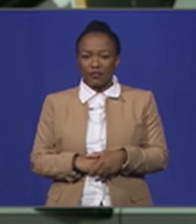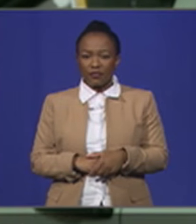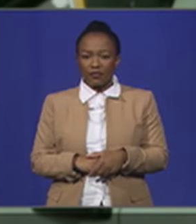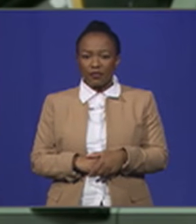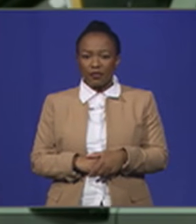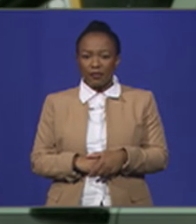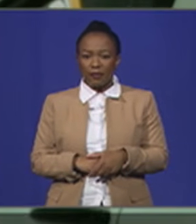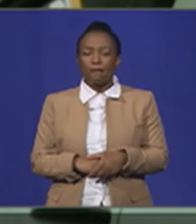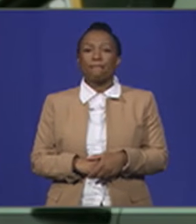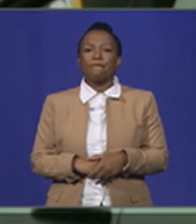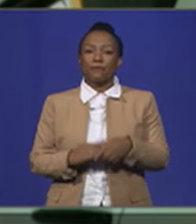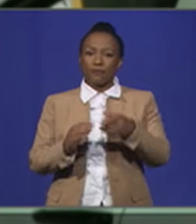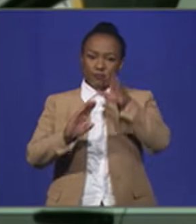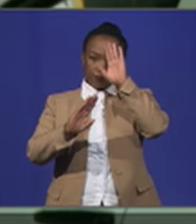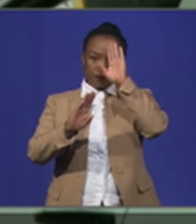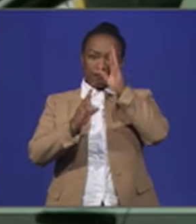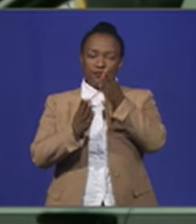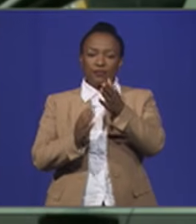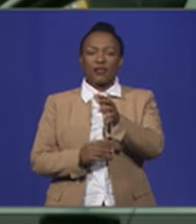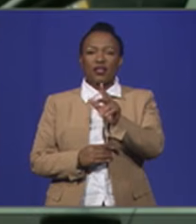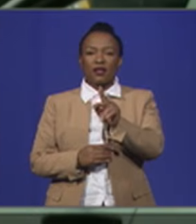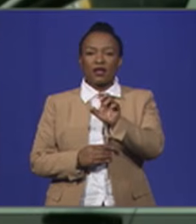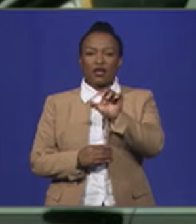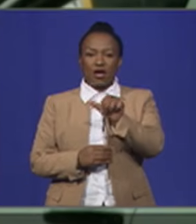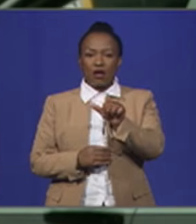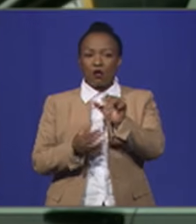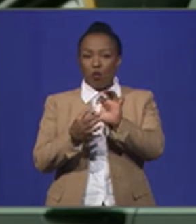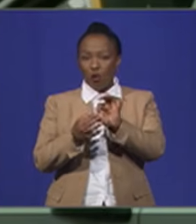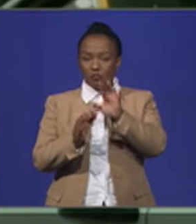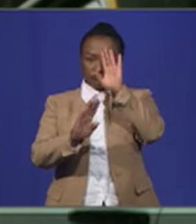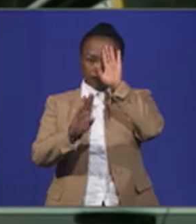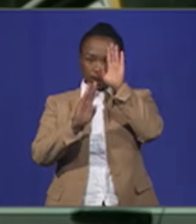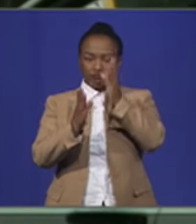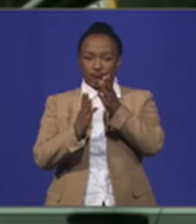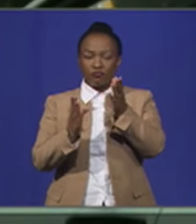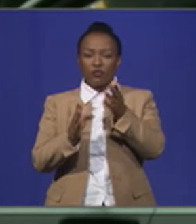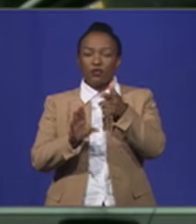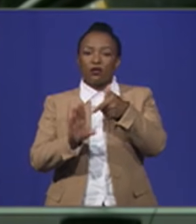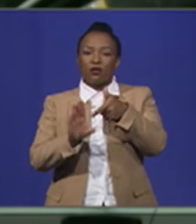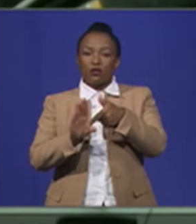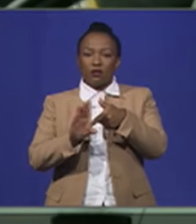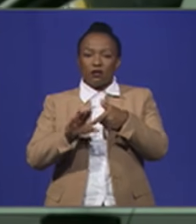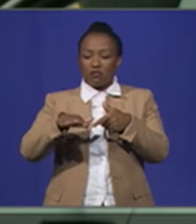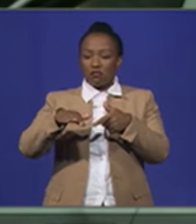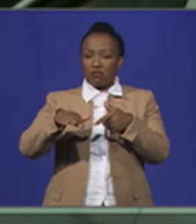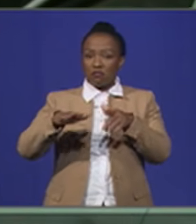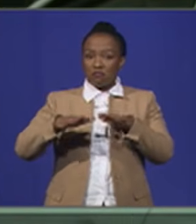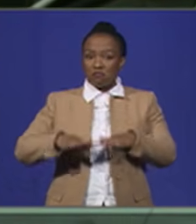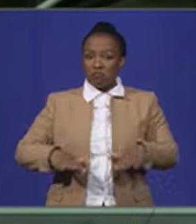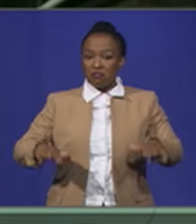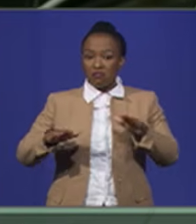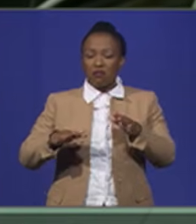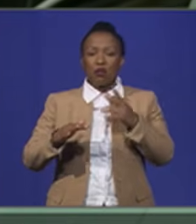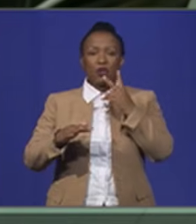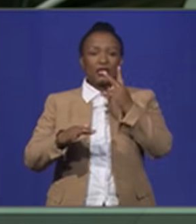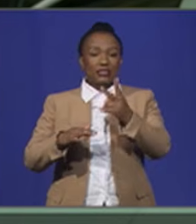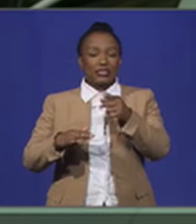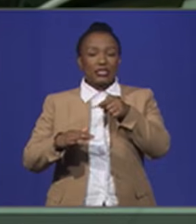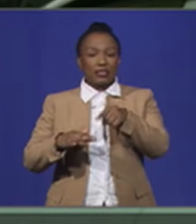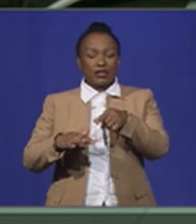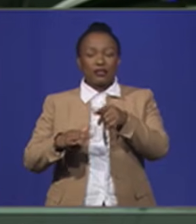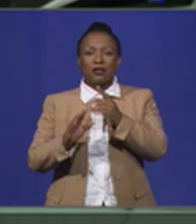Ke go dumedise ke ya ke dumedisa le babogedi nka go tlhalosetsa gore tlhotse re lebeletse di-station tsa leokwane gompieno, mme re bona mela e le melele ga